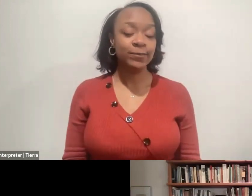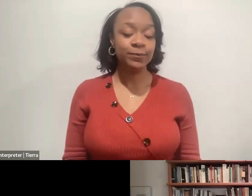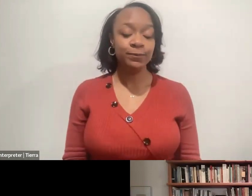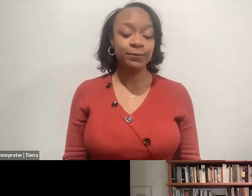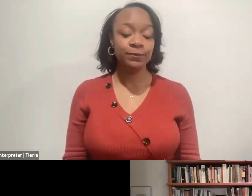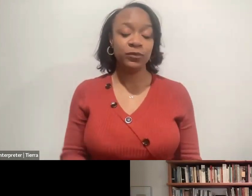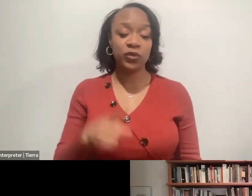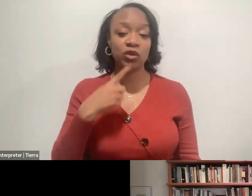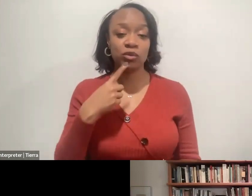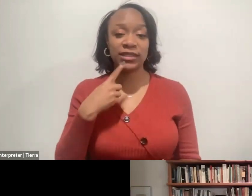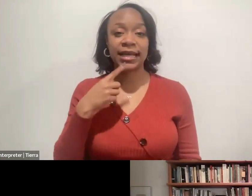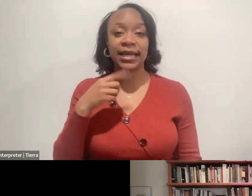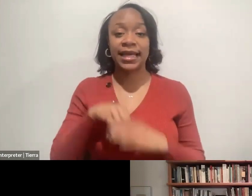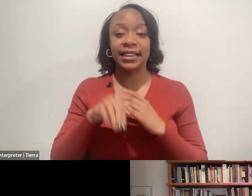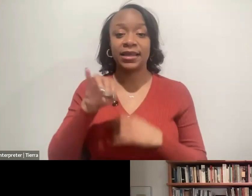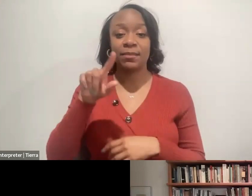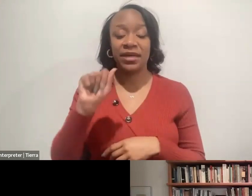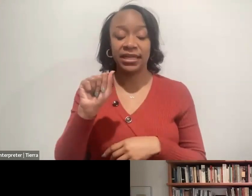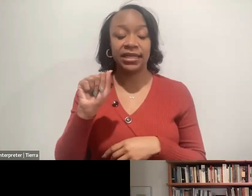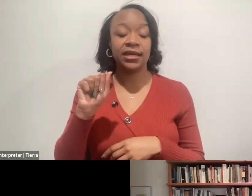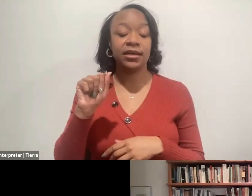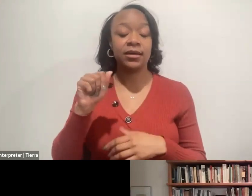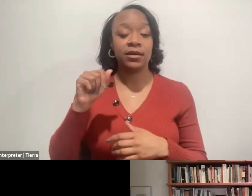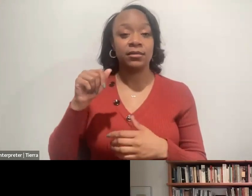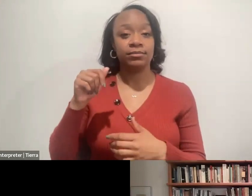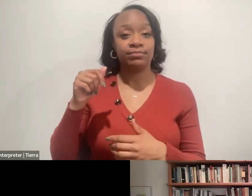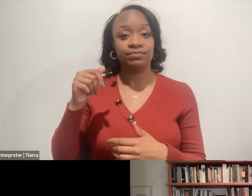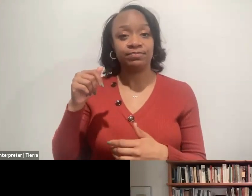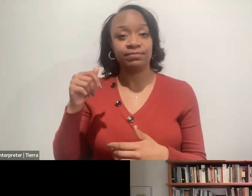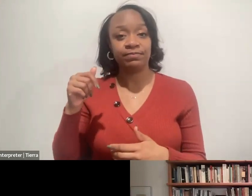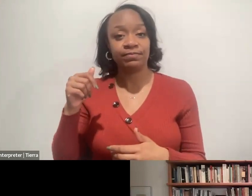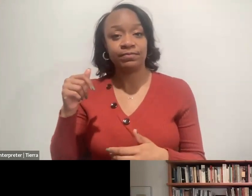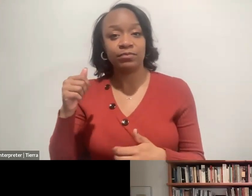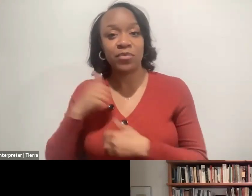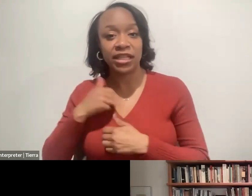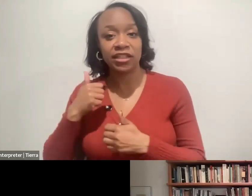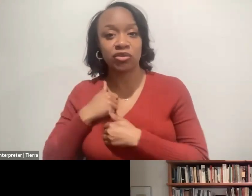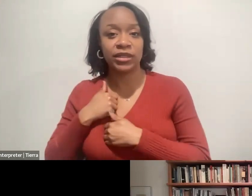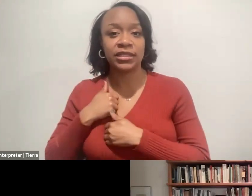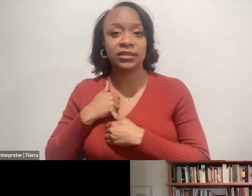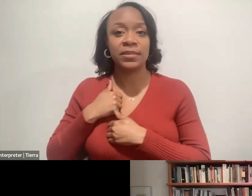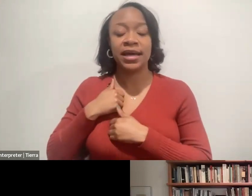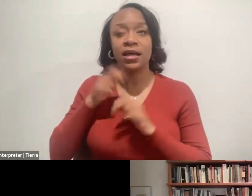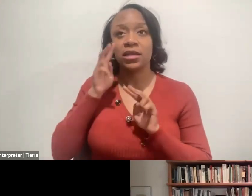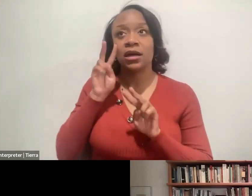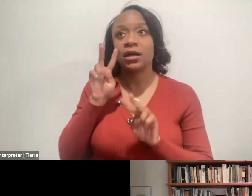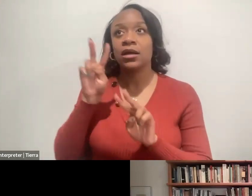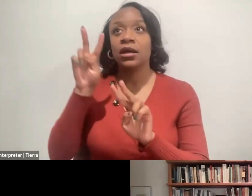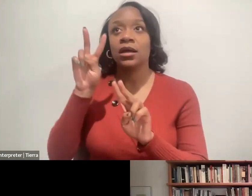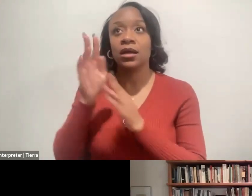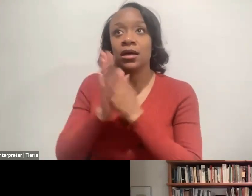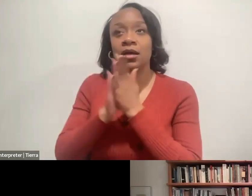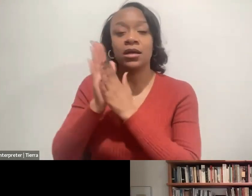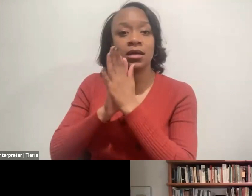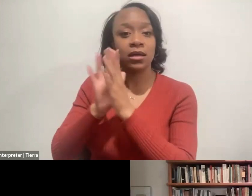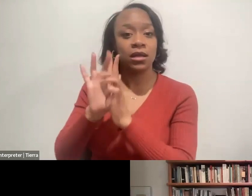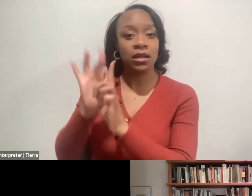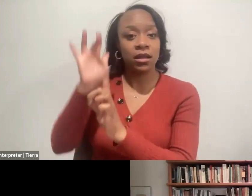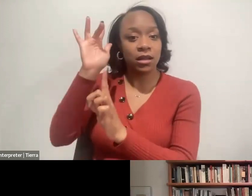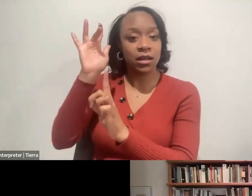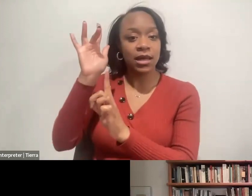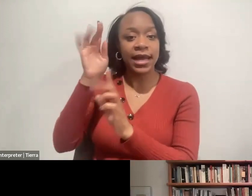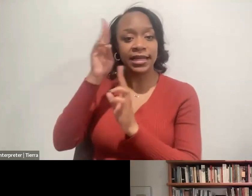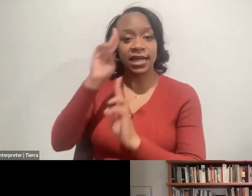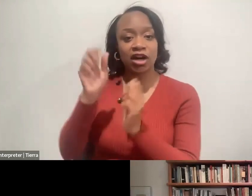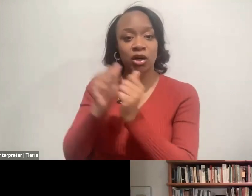quote, militarism is euphemized, accepted, internalized, and honored with silence, if not praise.